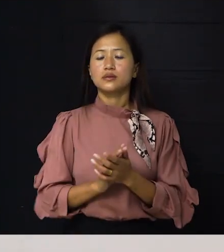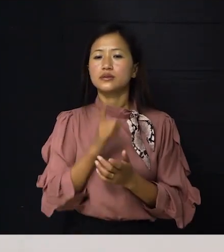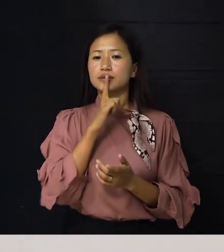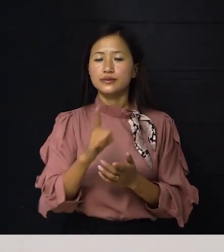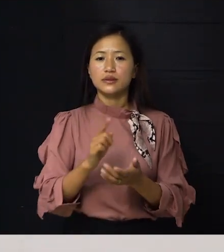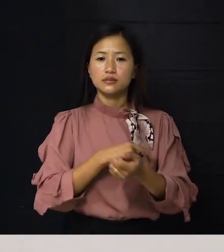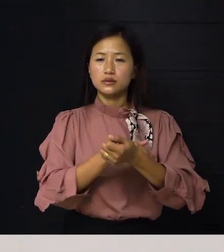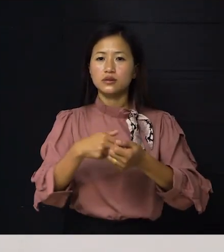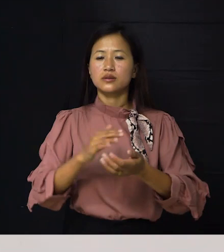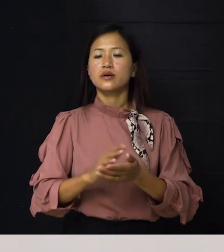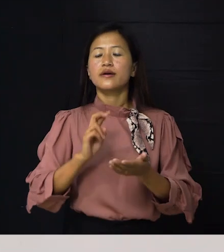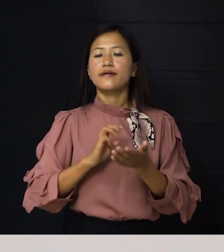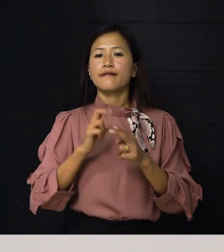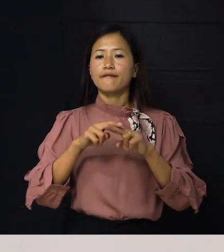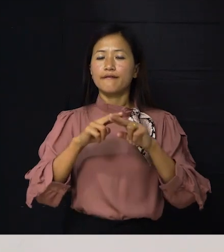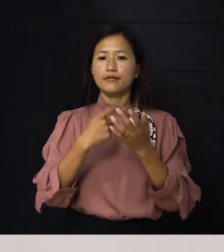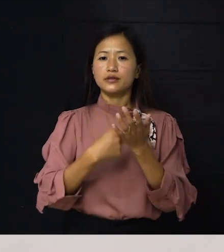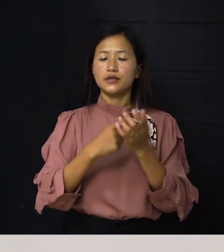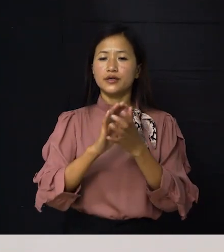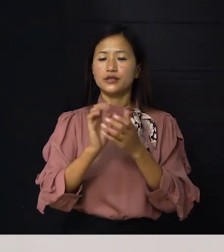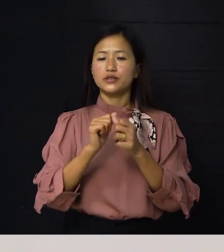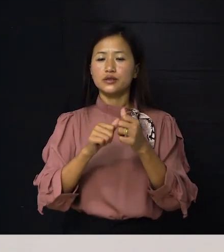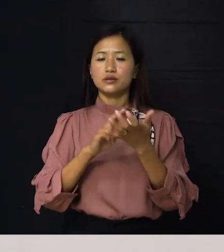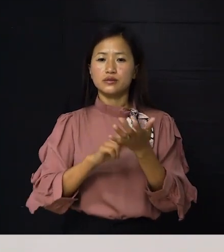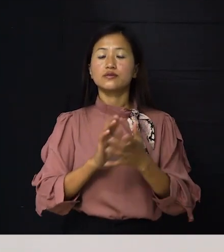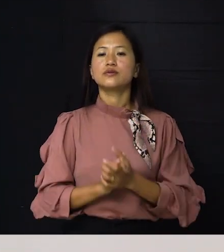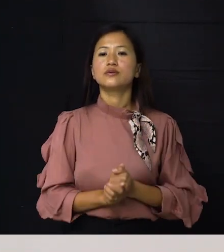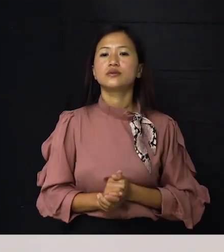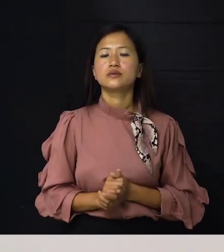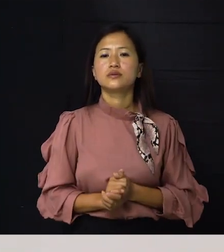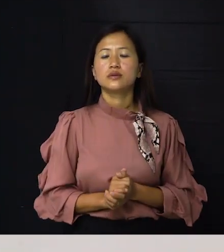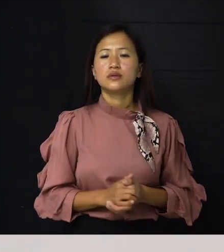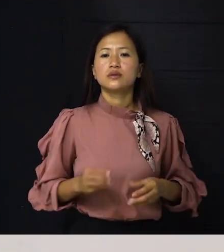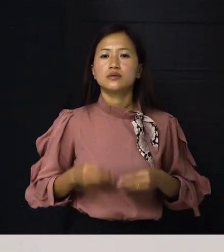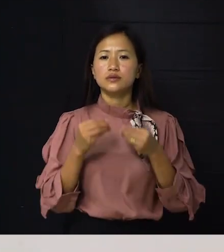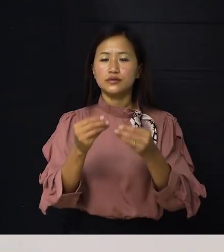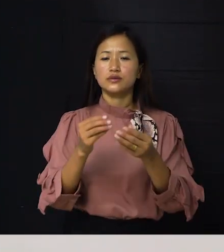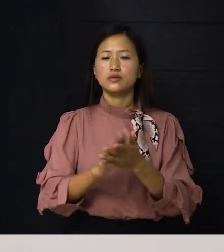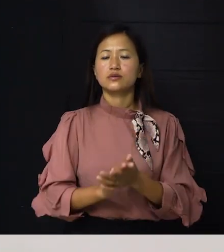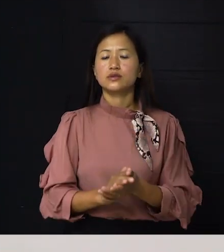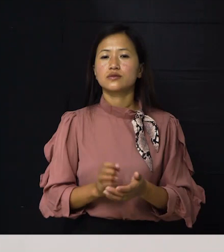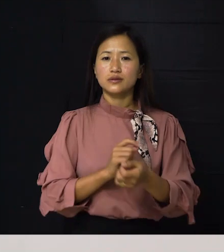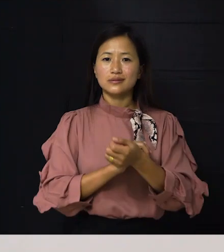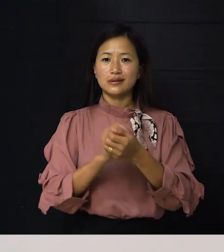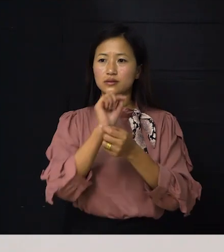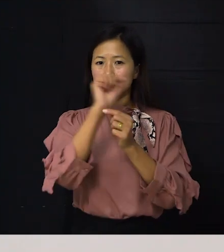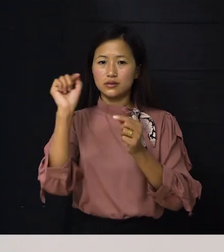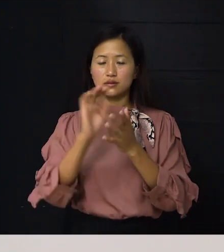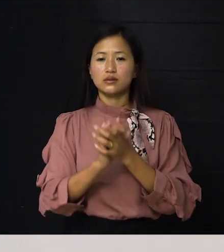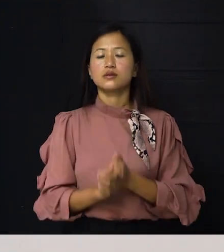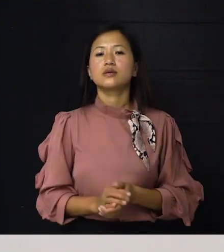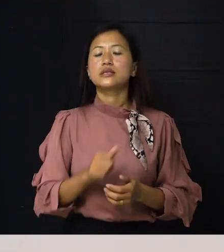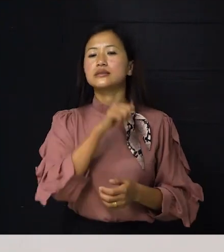real name is Farid Khan. Actually, he was given the title of Shershah Suri because once